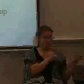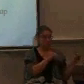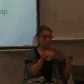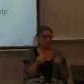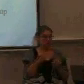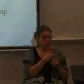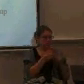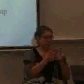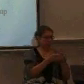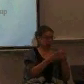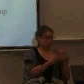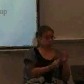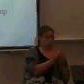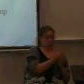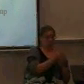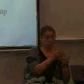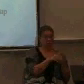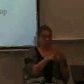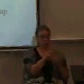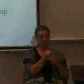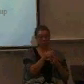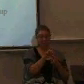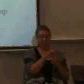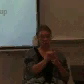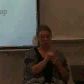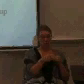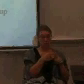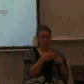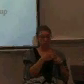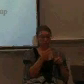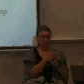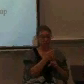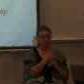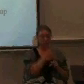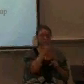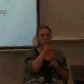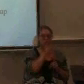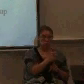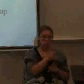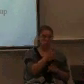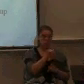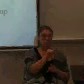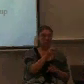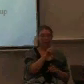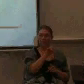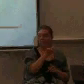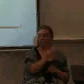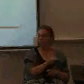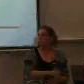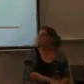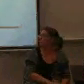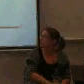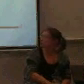being related to the plants into the bacteria when we realized they were truly bacteria.